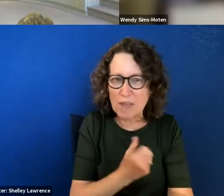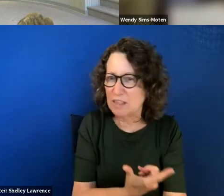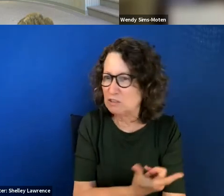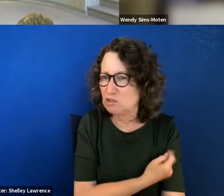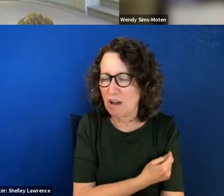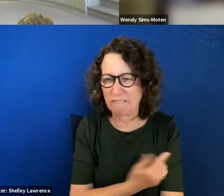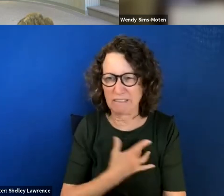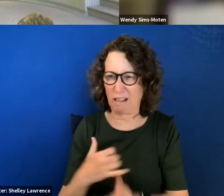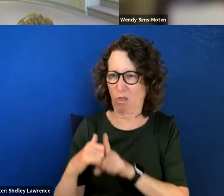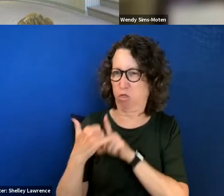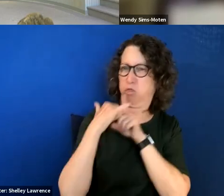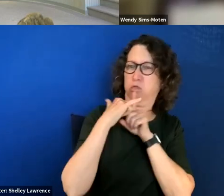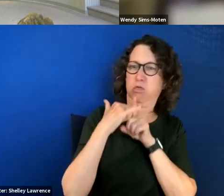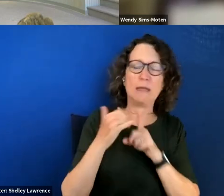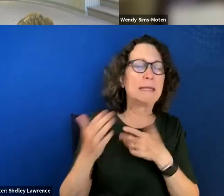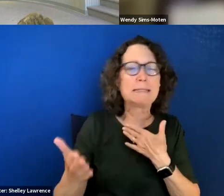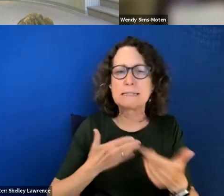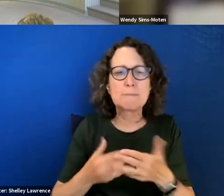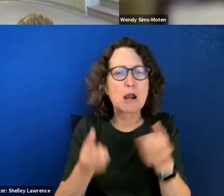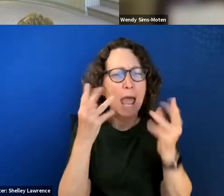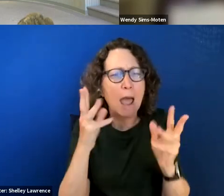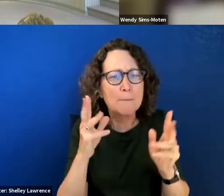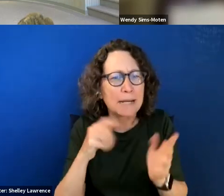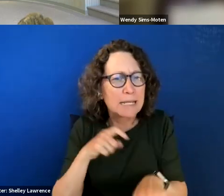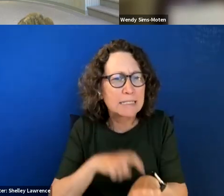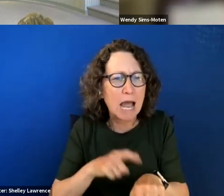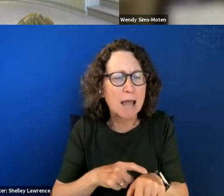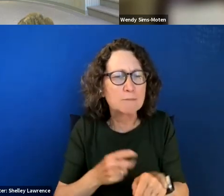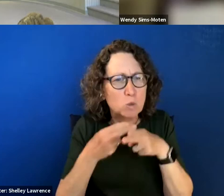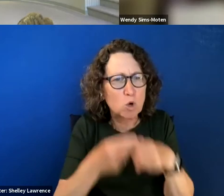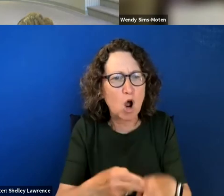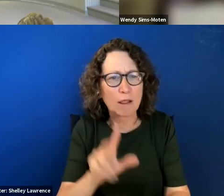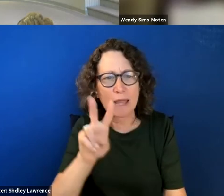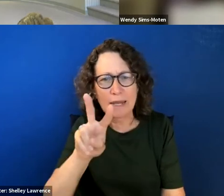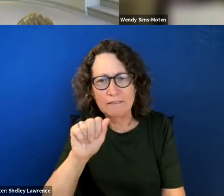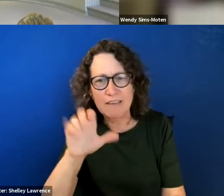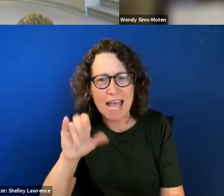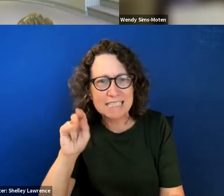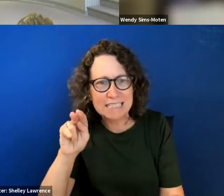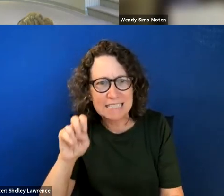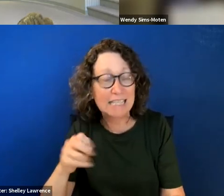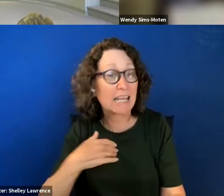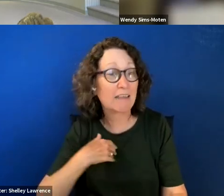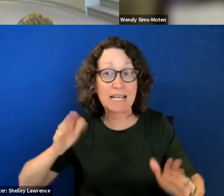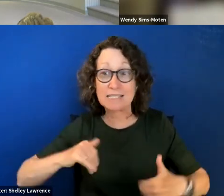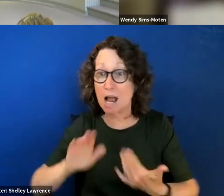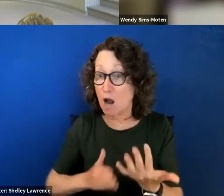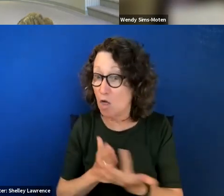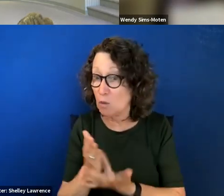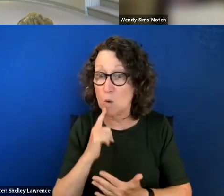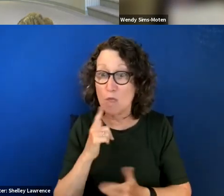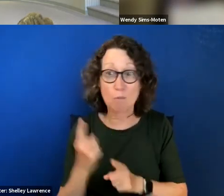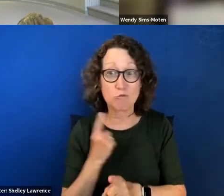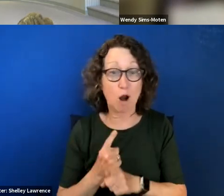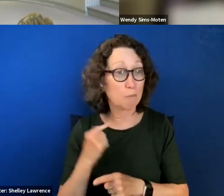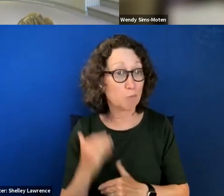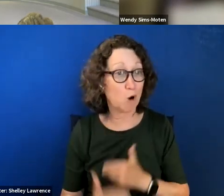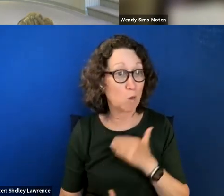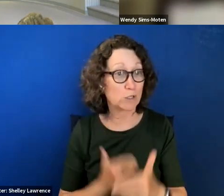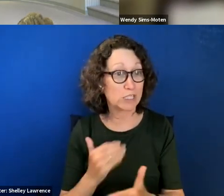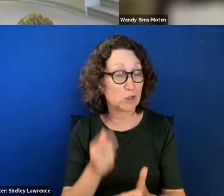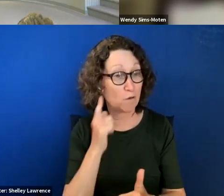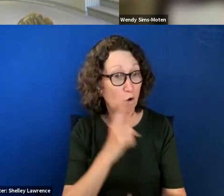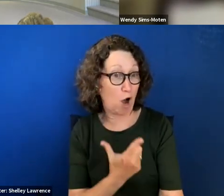shot. It doesn't matter how many times you call it a vaccine. If it has not gone through the proper procedures for